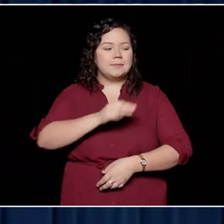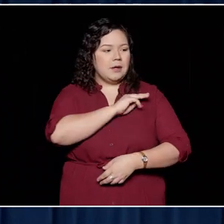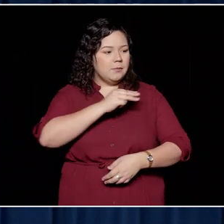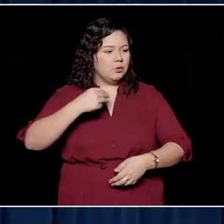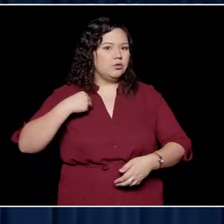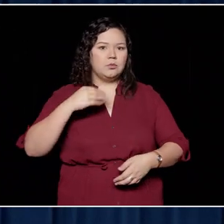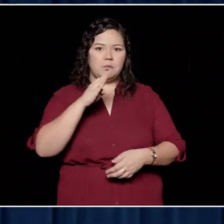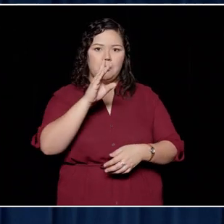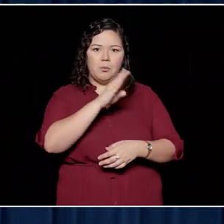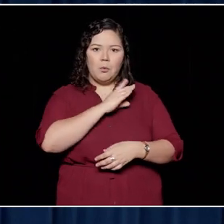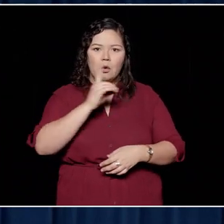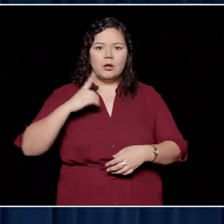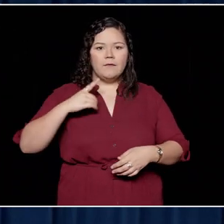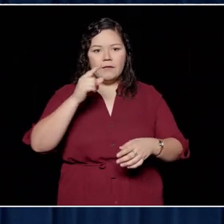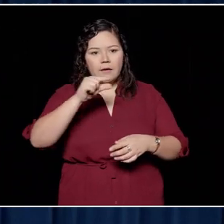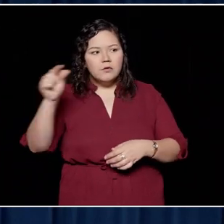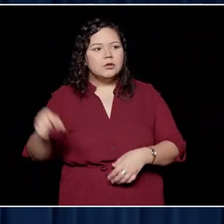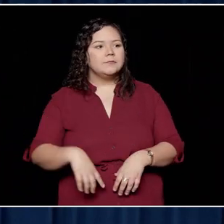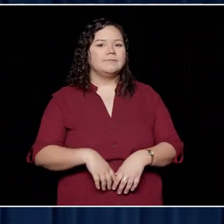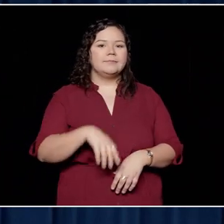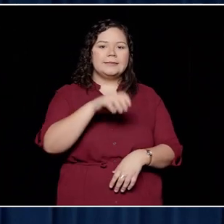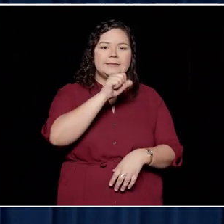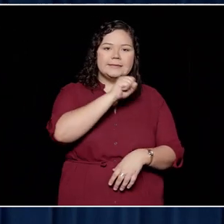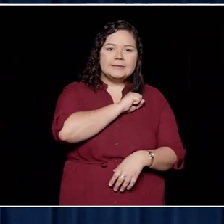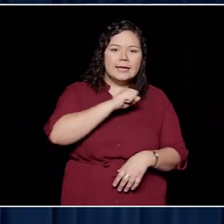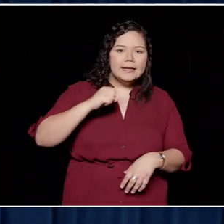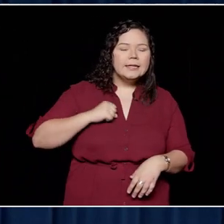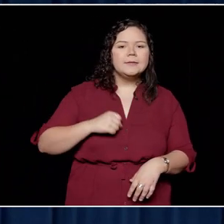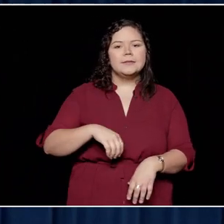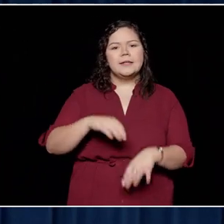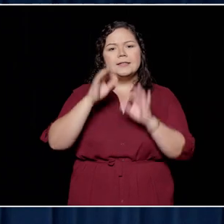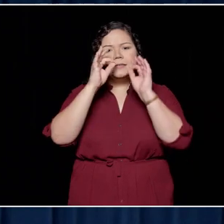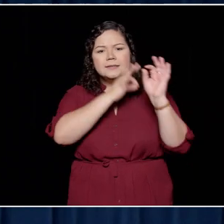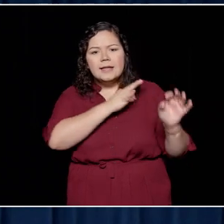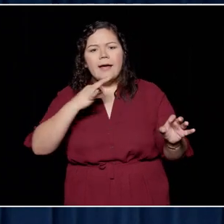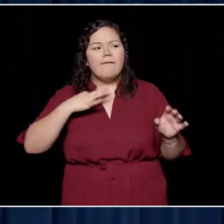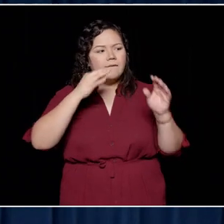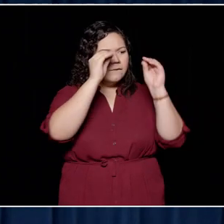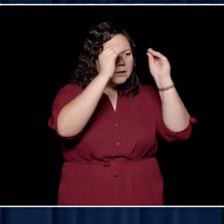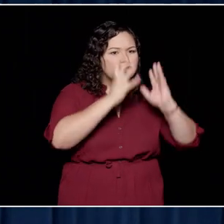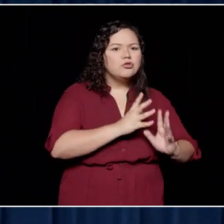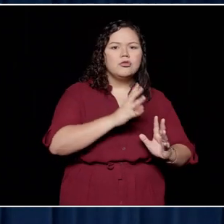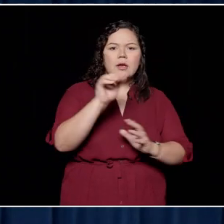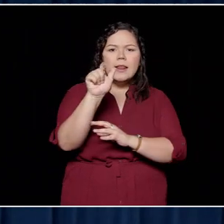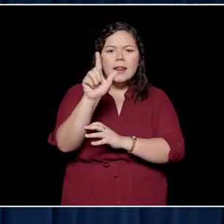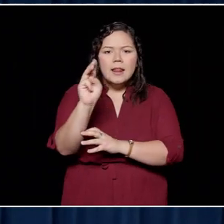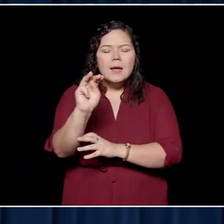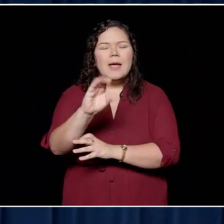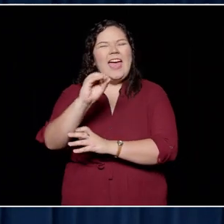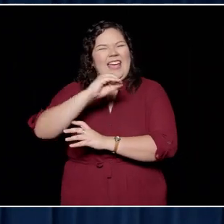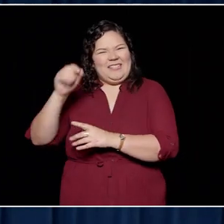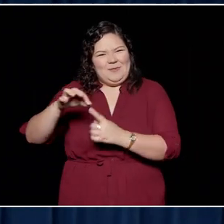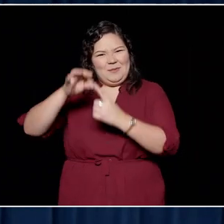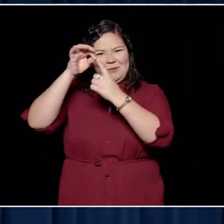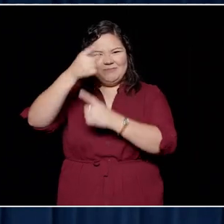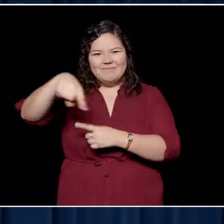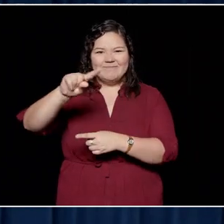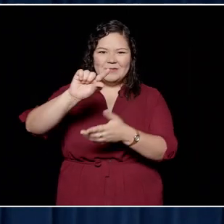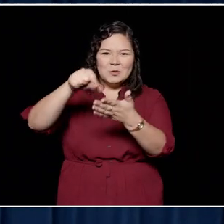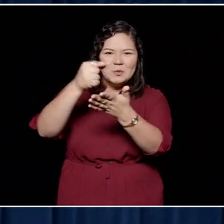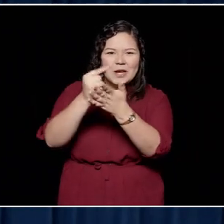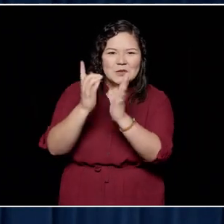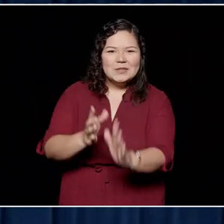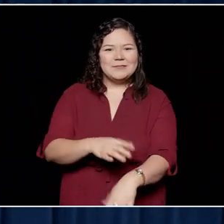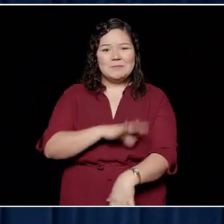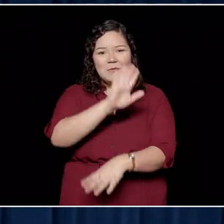Senate, faculty, staff, alumni, and most especially you, the graduates and your